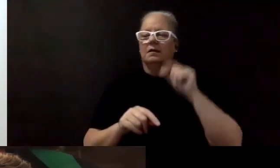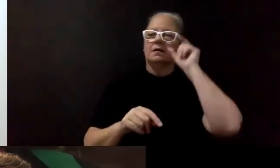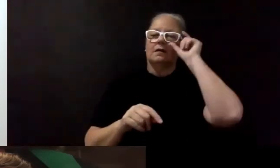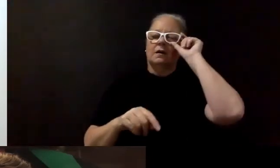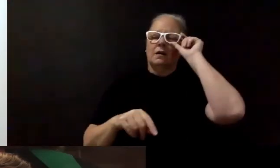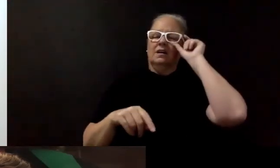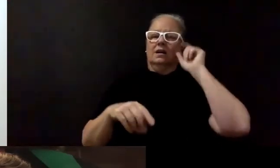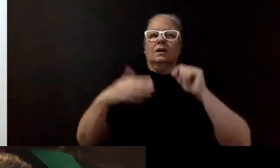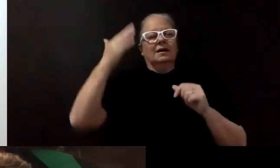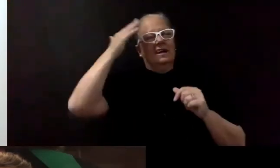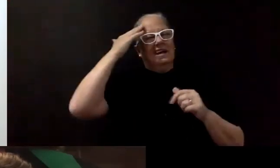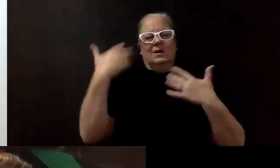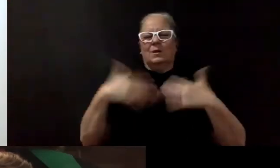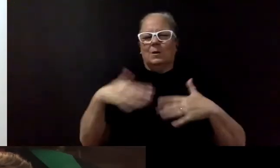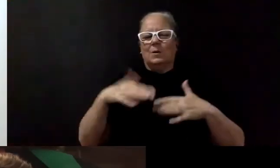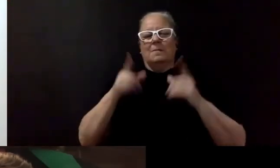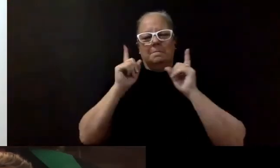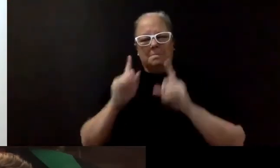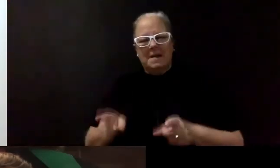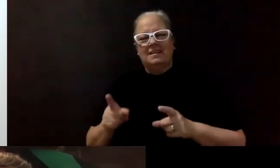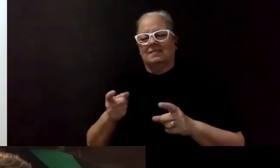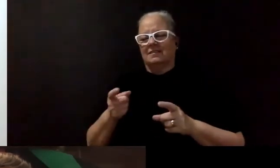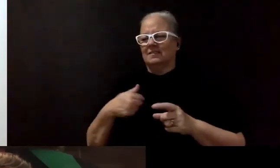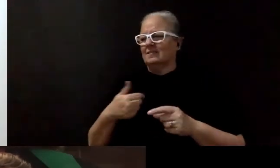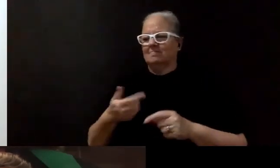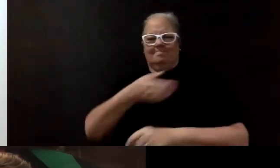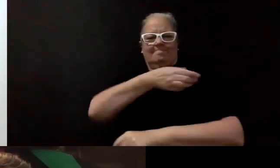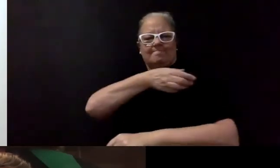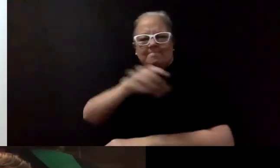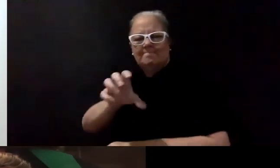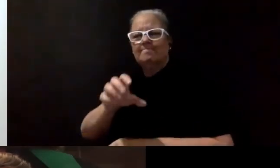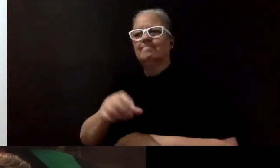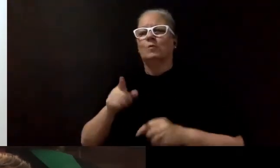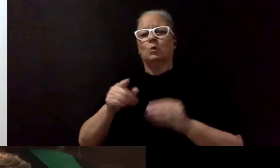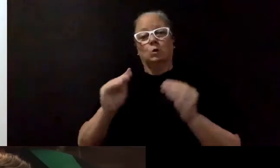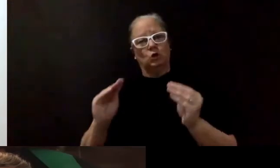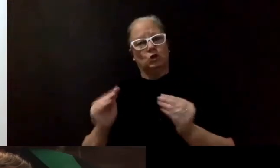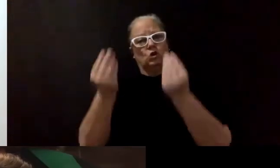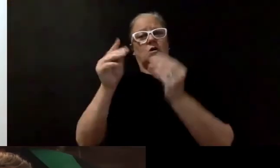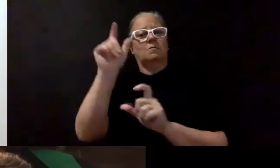to empower youngsters for a brilliant future through arts.